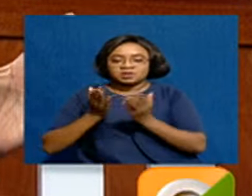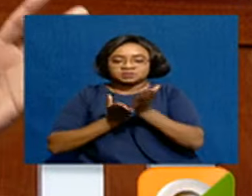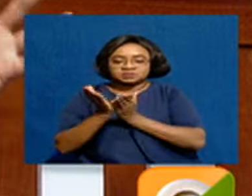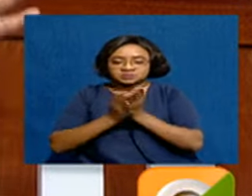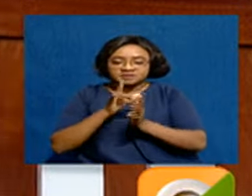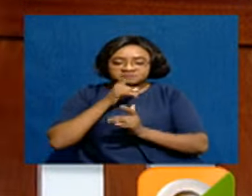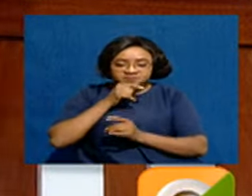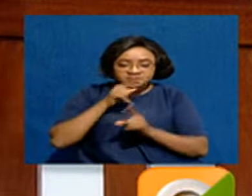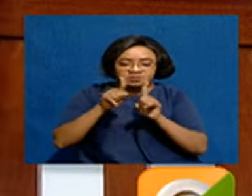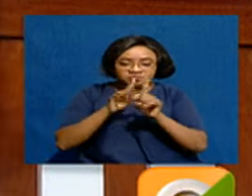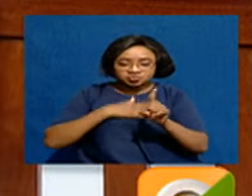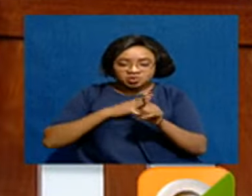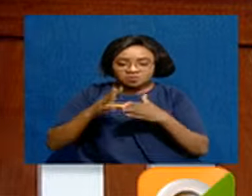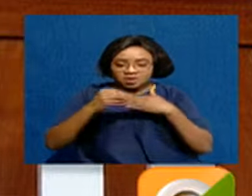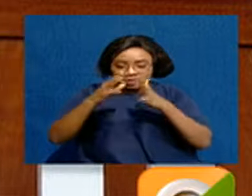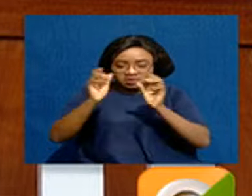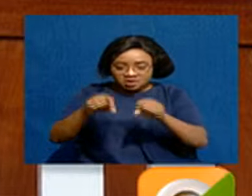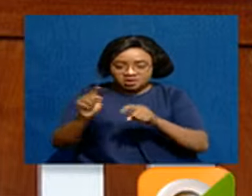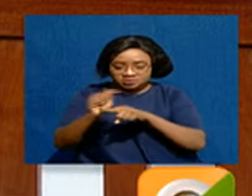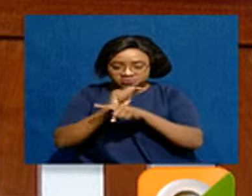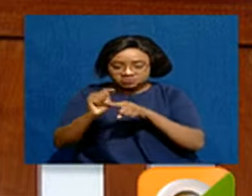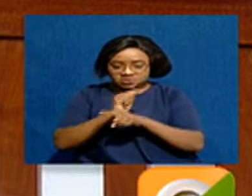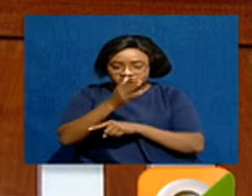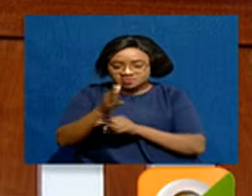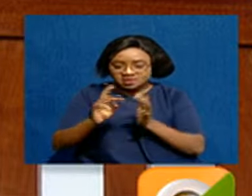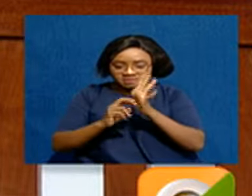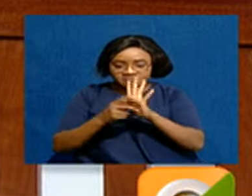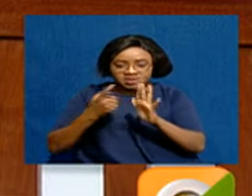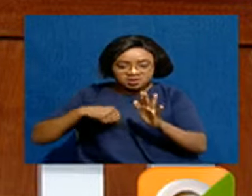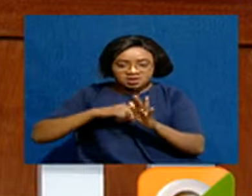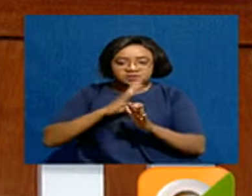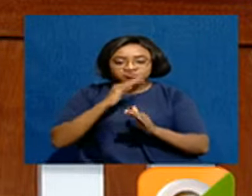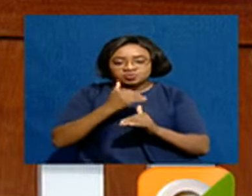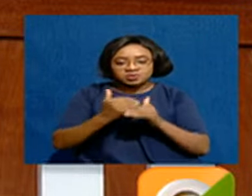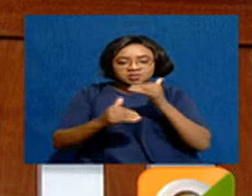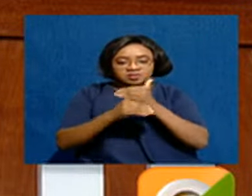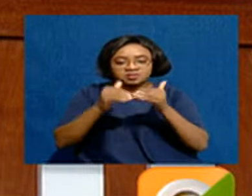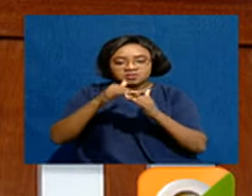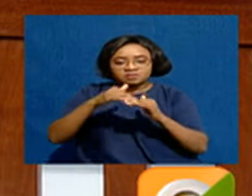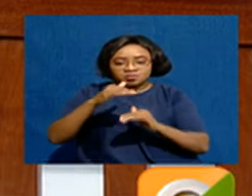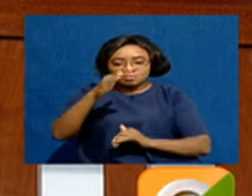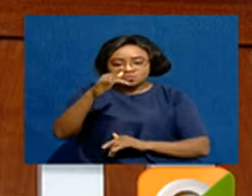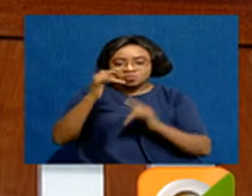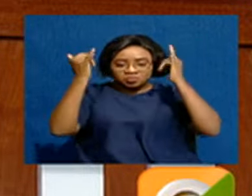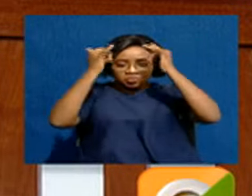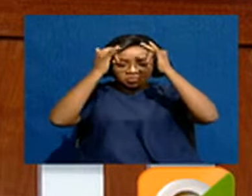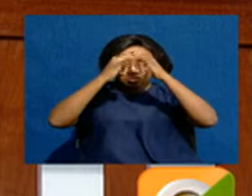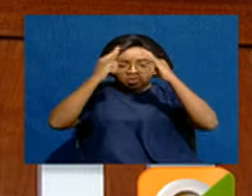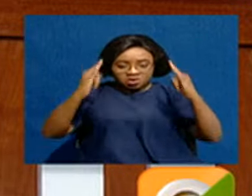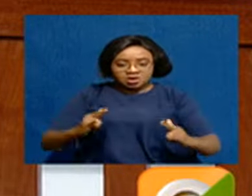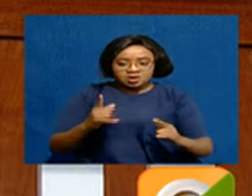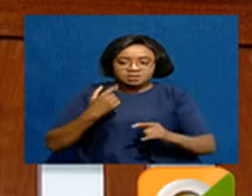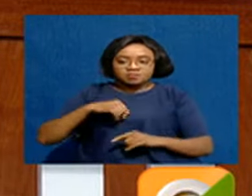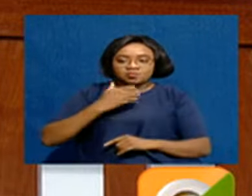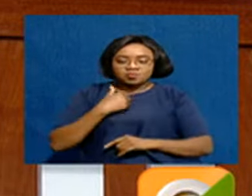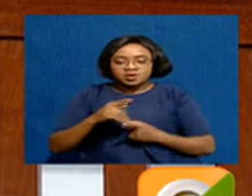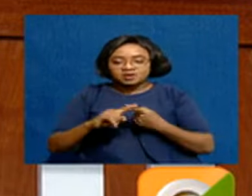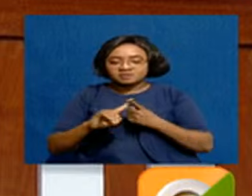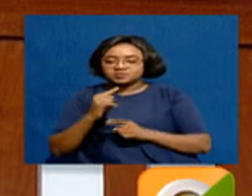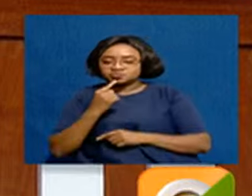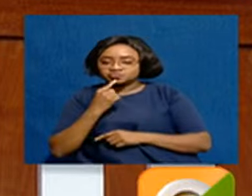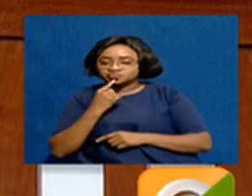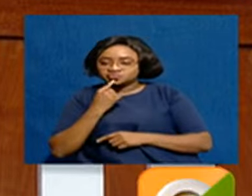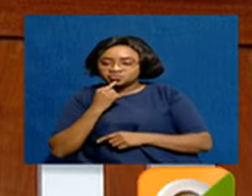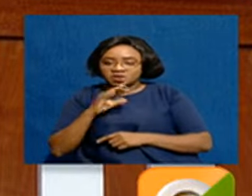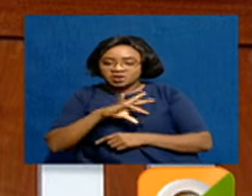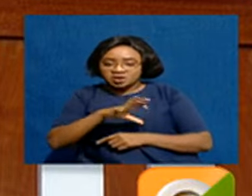leadership to train in that area. So we will build more camps. We have been given land, about 4 places in Turkana County, 2 places